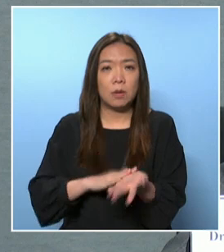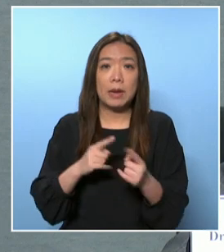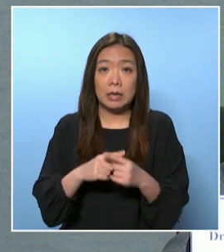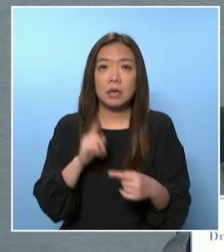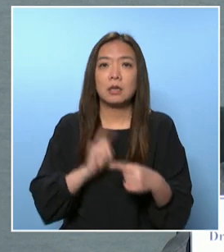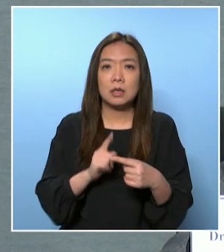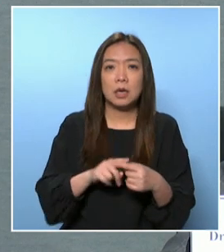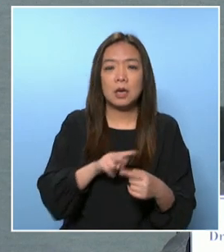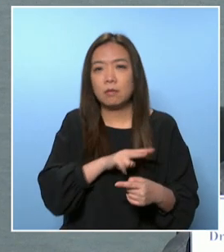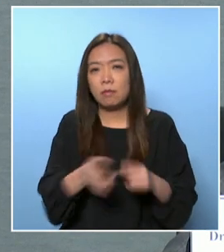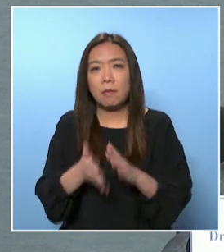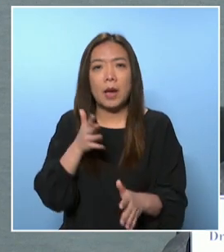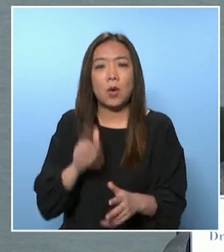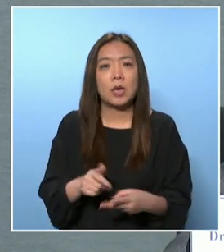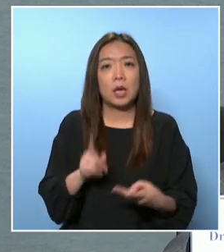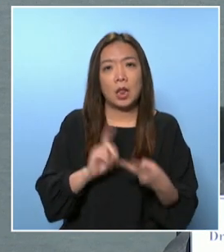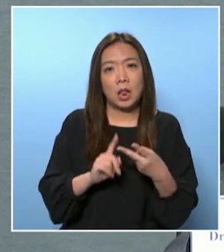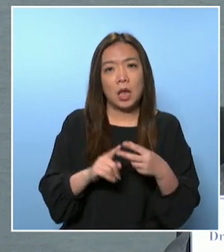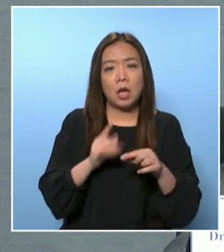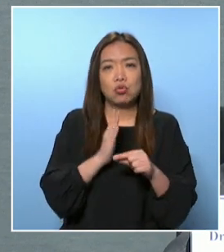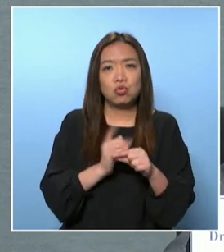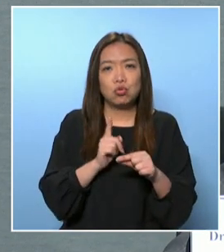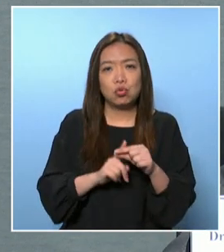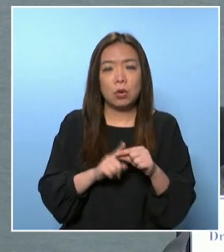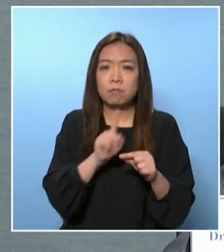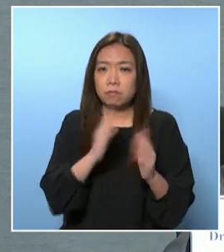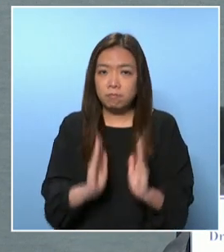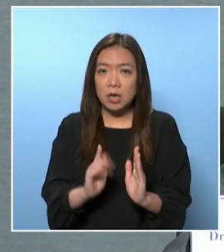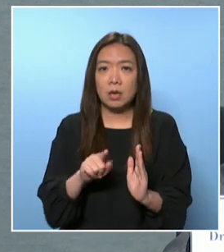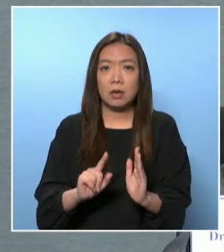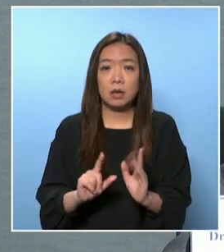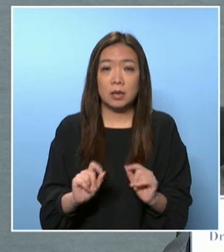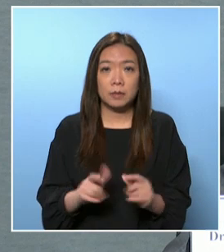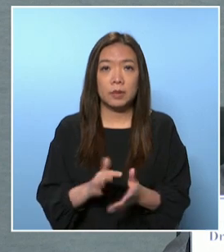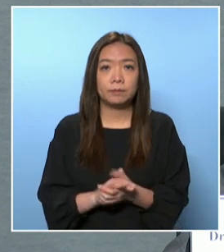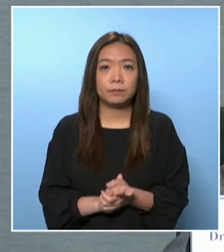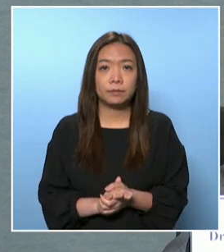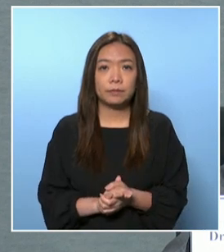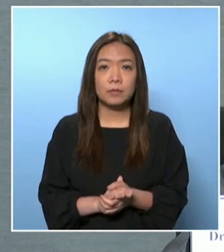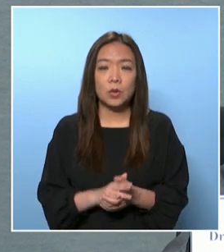it's only the genuine cases that will be admitted to the system. And also,